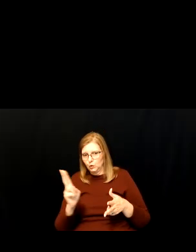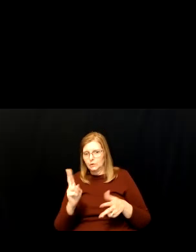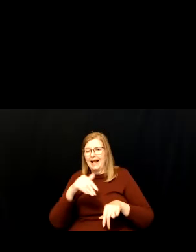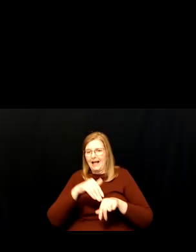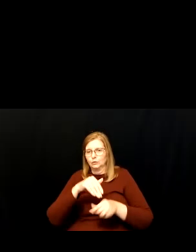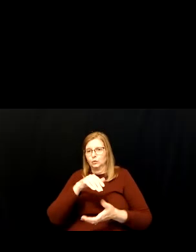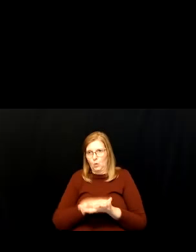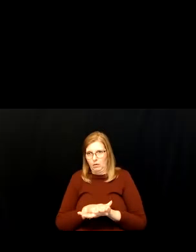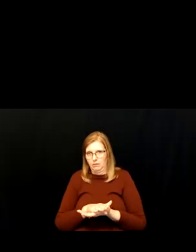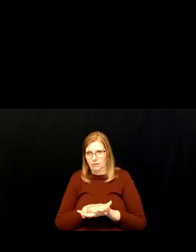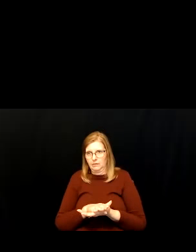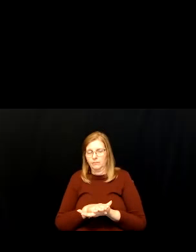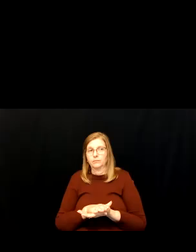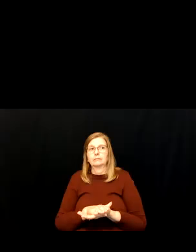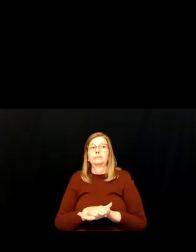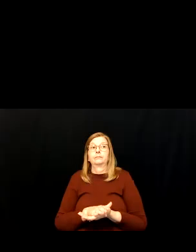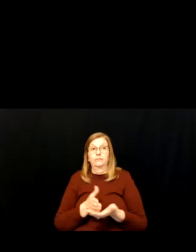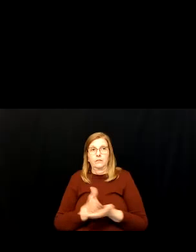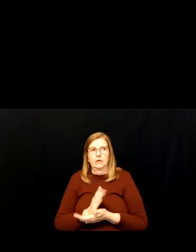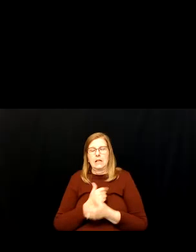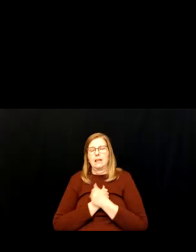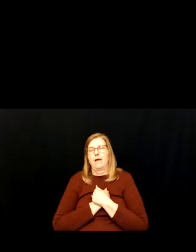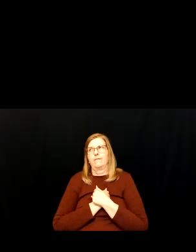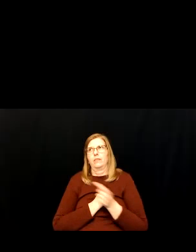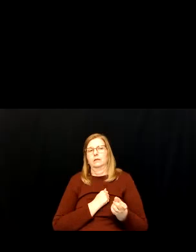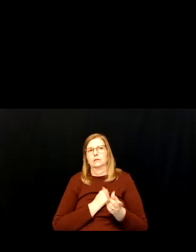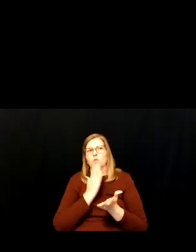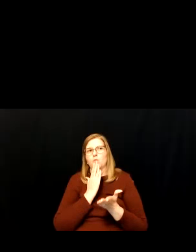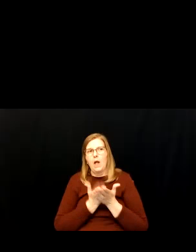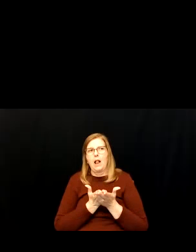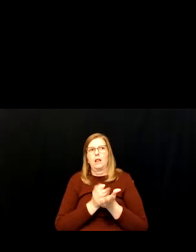school. All right, I love this. Well-written goals.